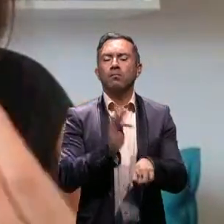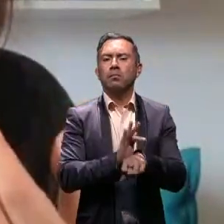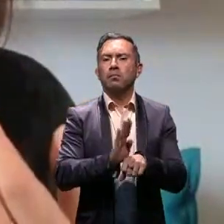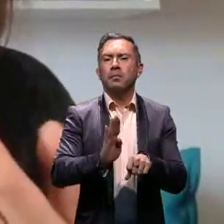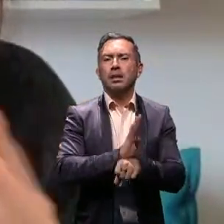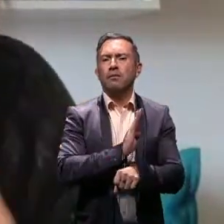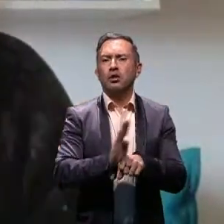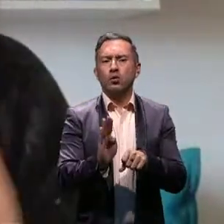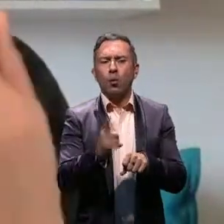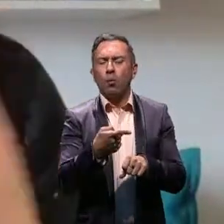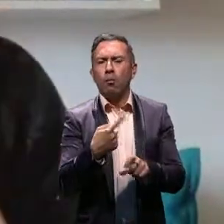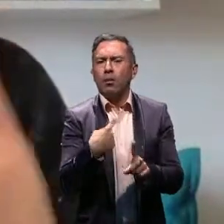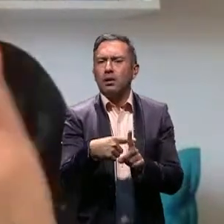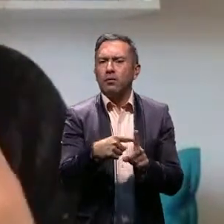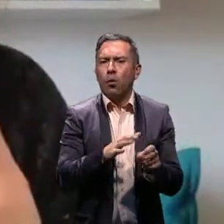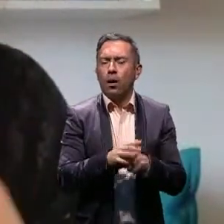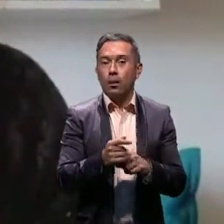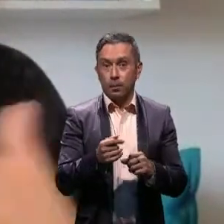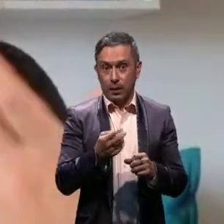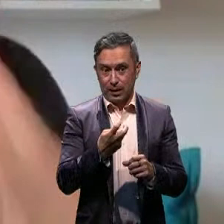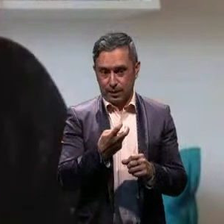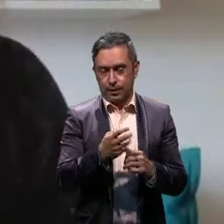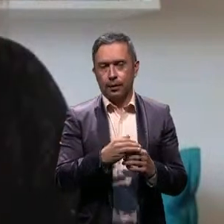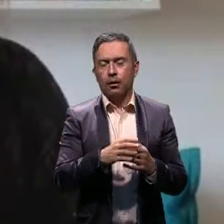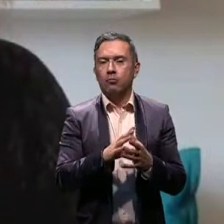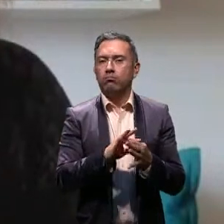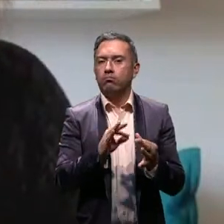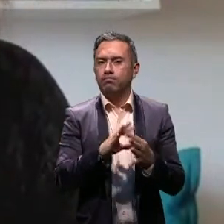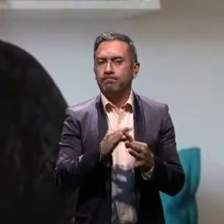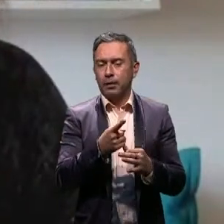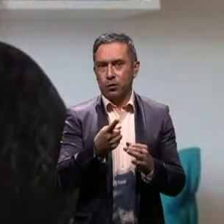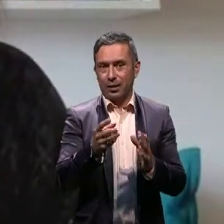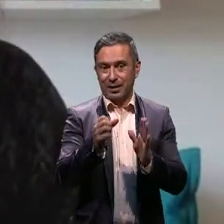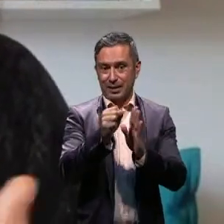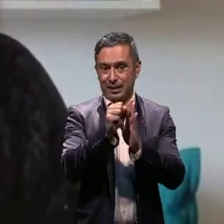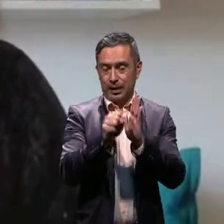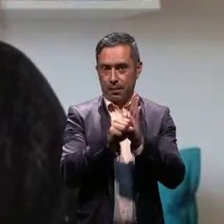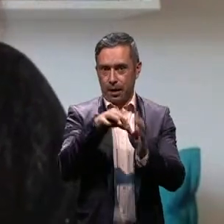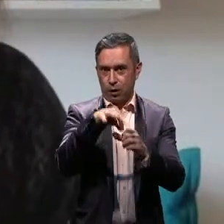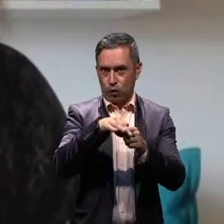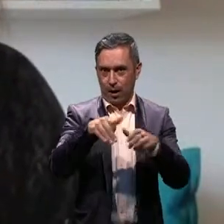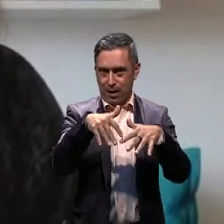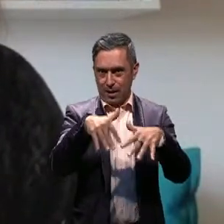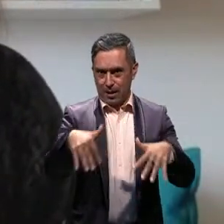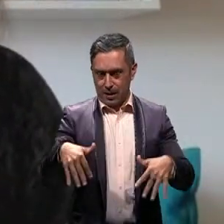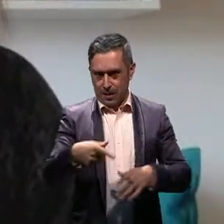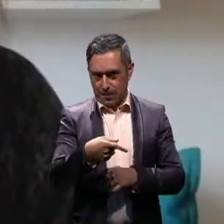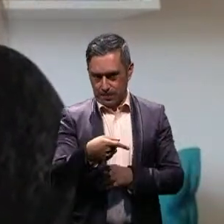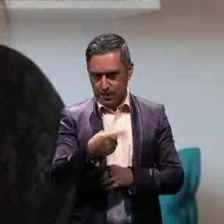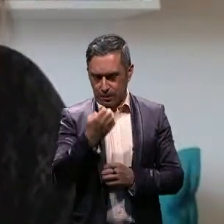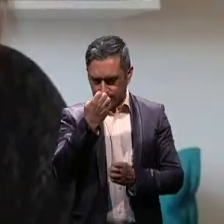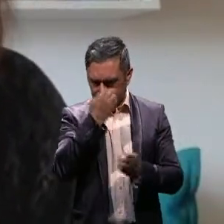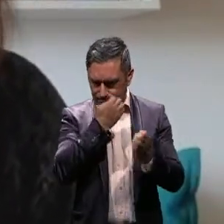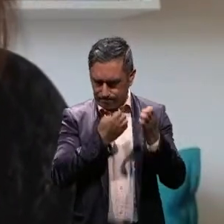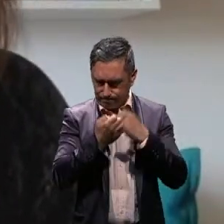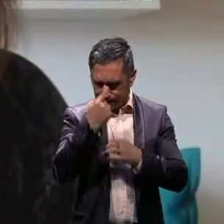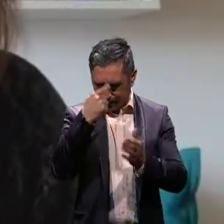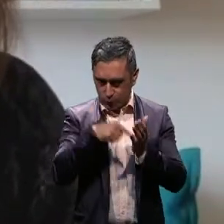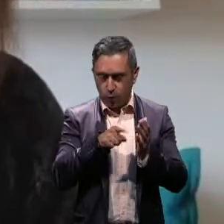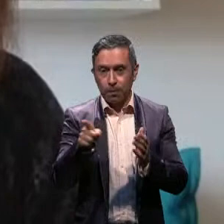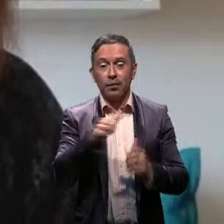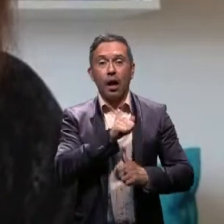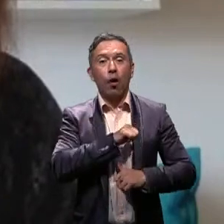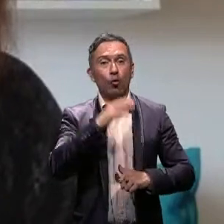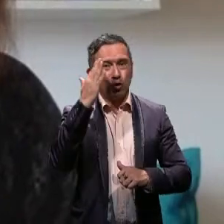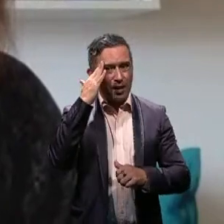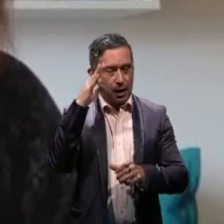the cost benefit to this? And to the extent that you question the electoral system, I think that